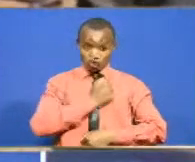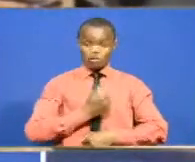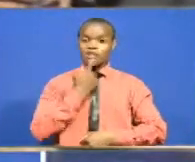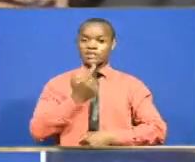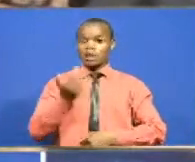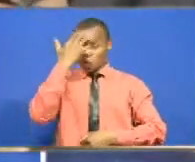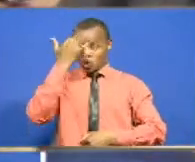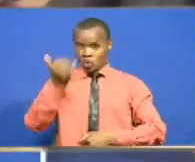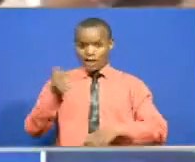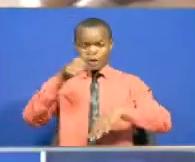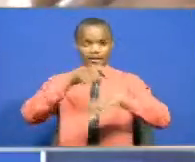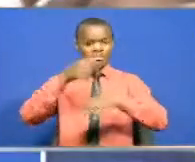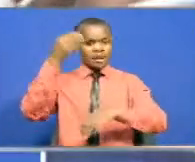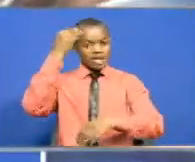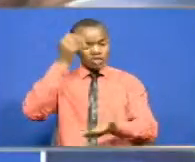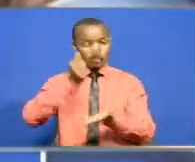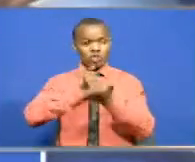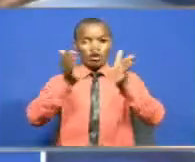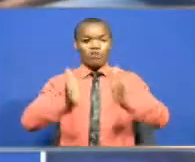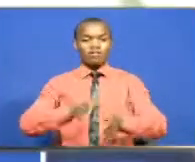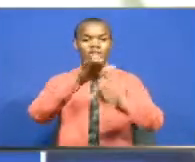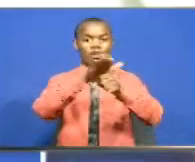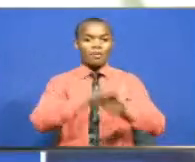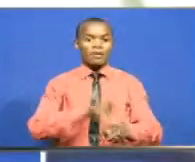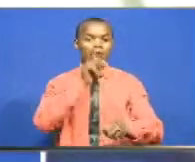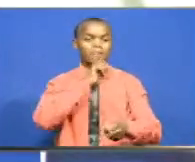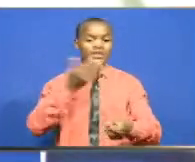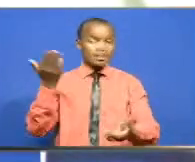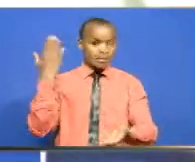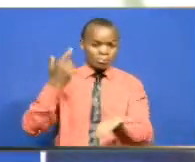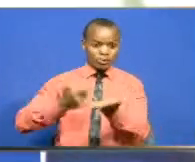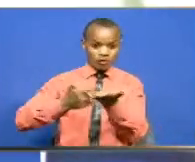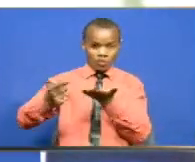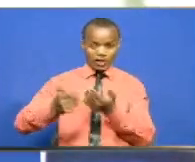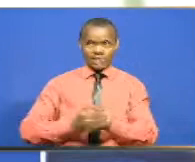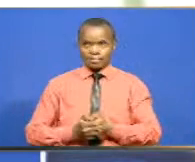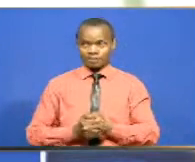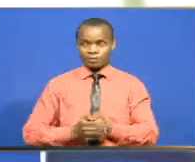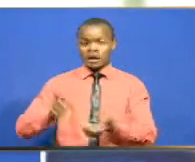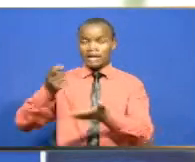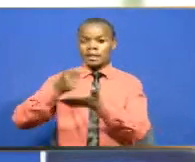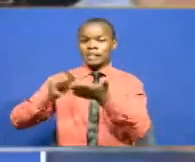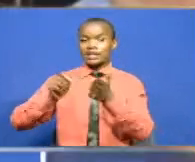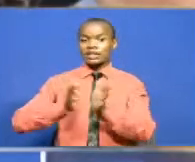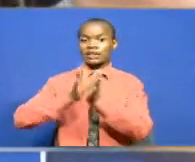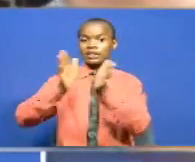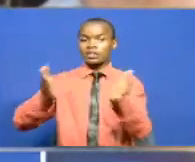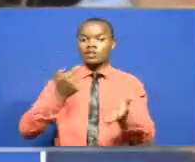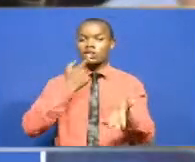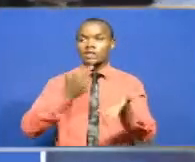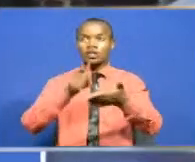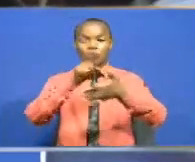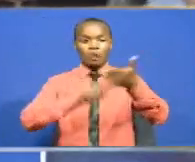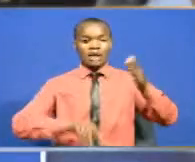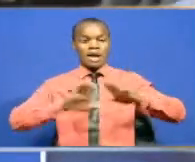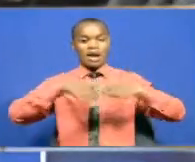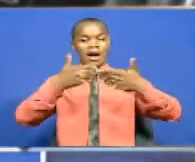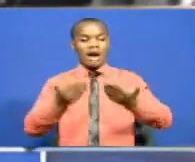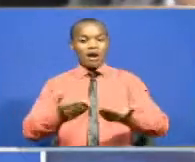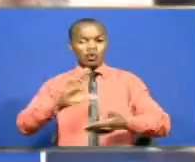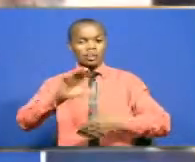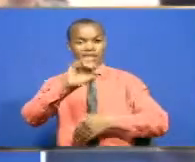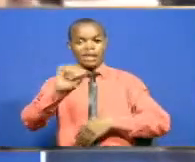education official in Uasin Gishu last week. The county's Kupet Secretary General Elijah Mayo said remarks uttered by Magoha in Langas